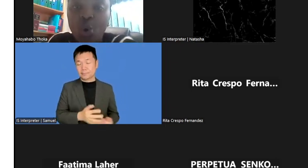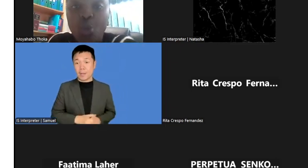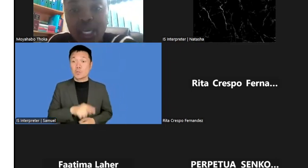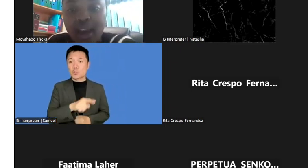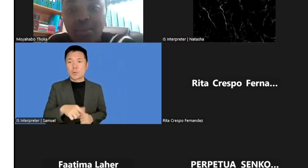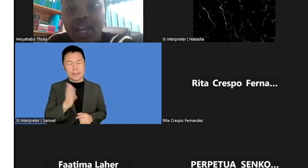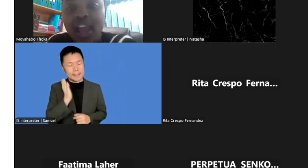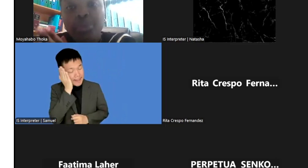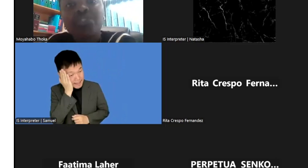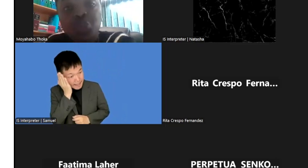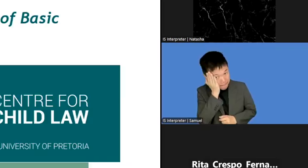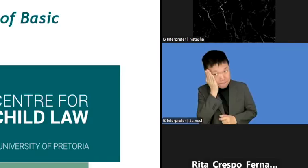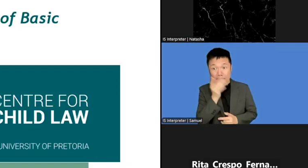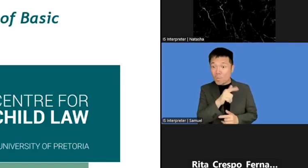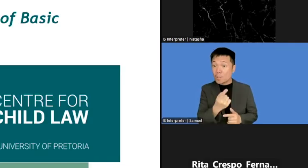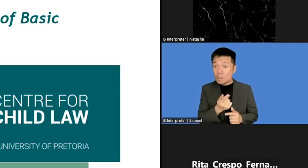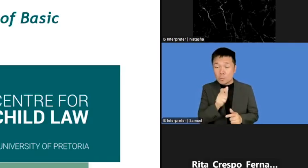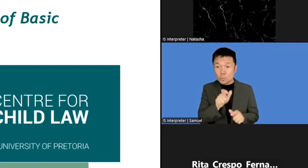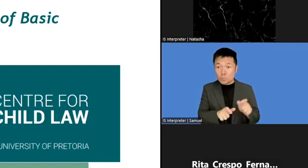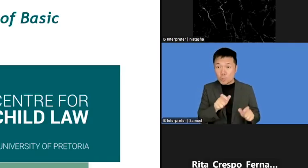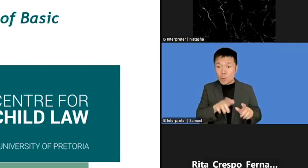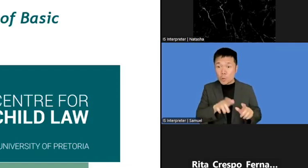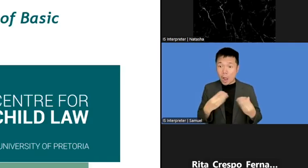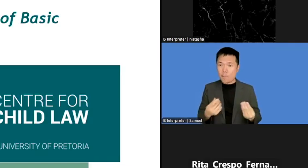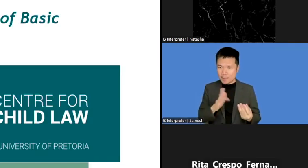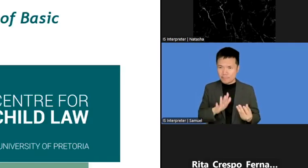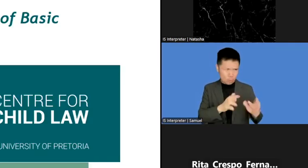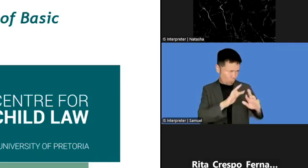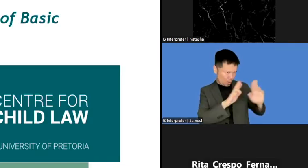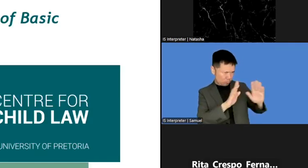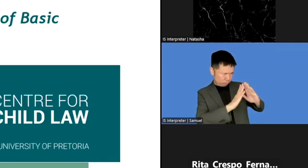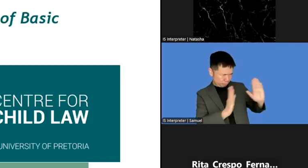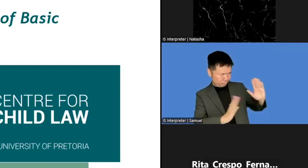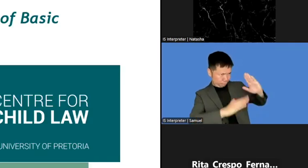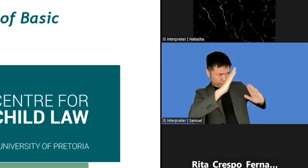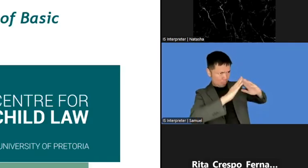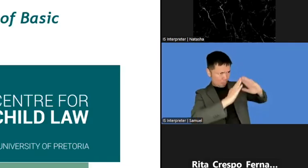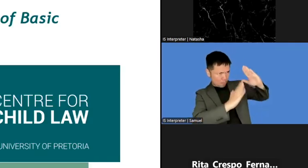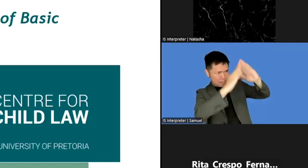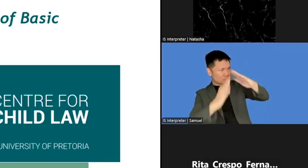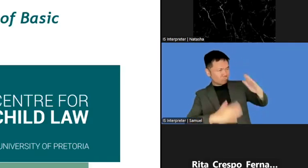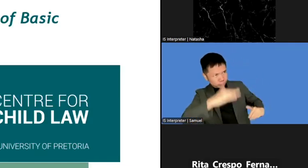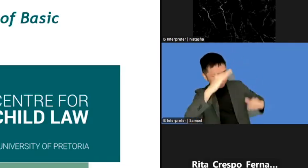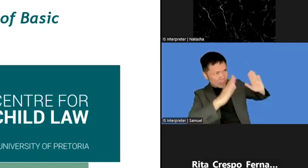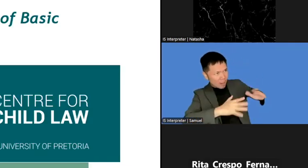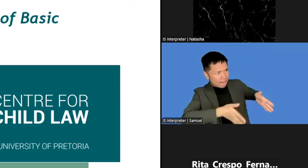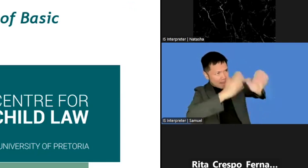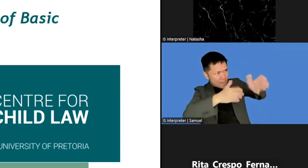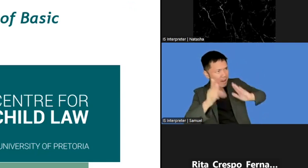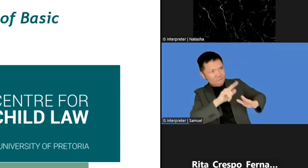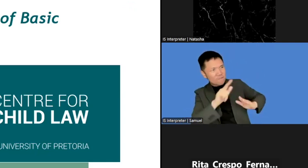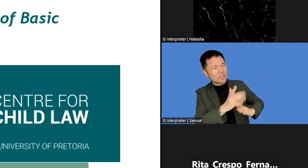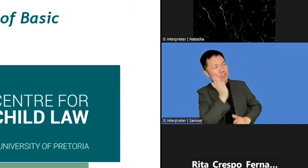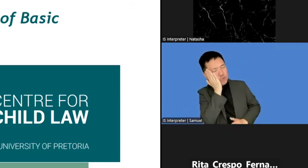to be opened up and provision would have to be made. But what happened was that the Department of Basic Education failed to do that when